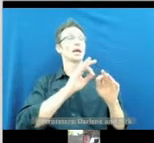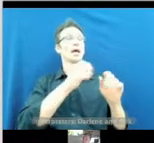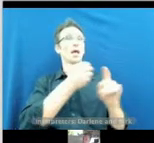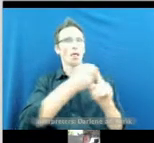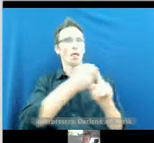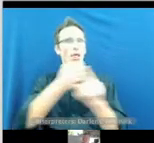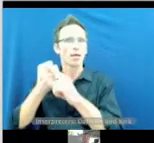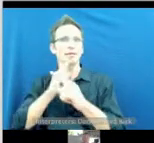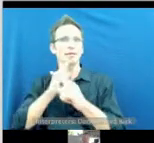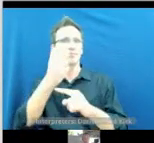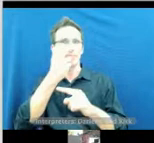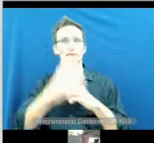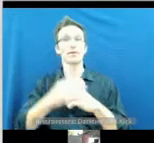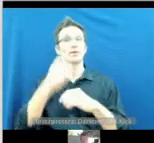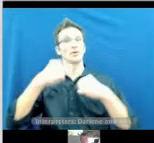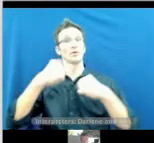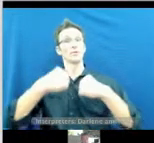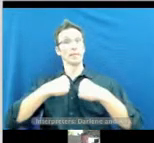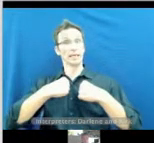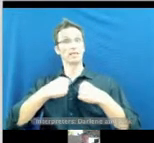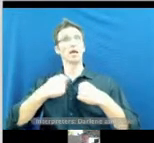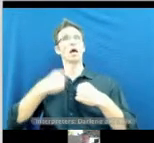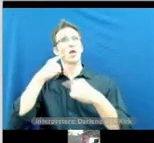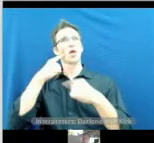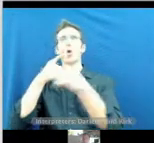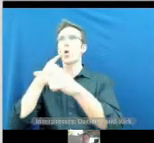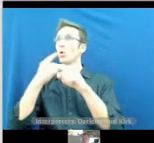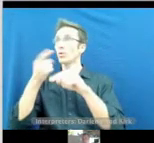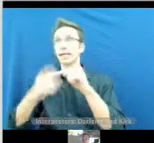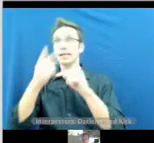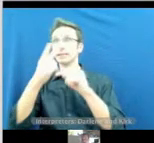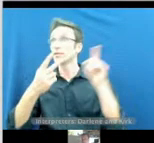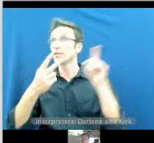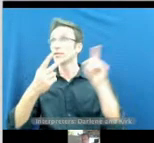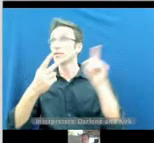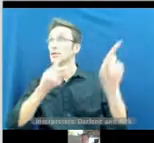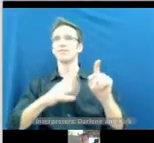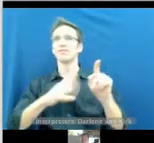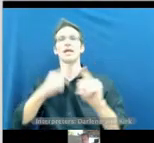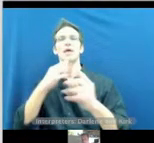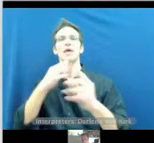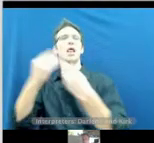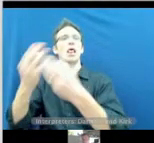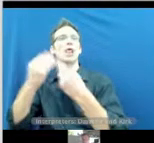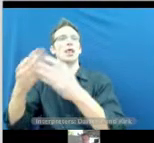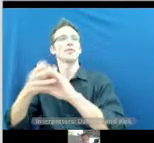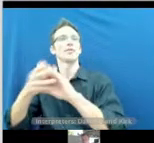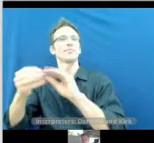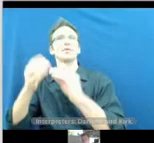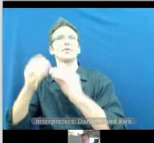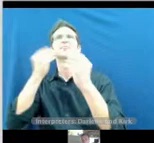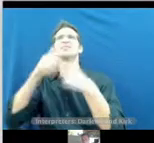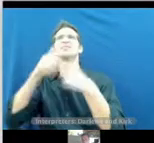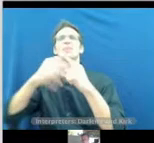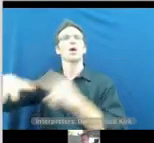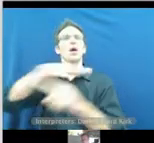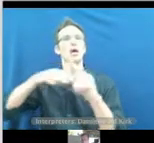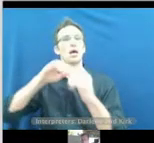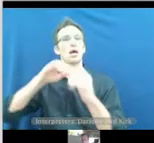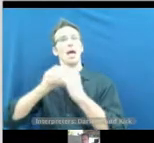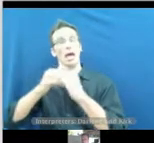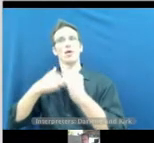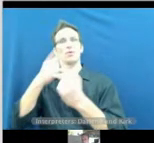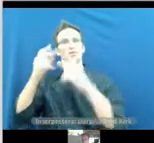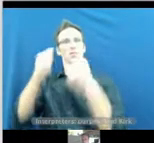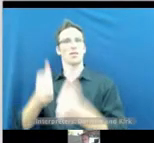really see that person over there. Oh, let me relay that message. So it was actually through a world of access in terms of vision.